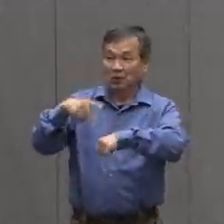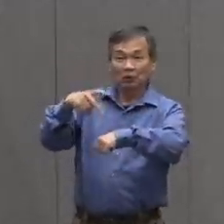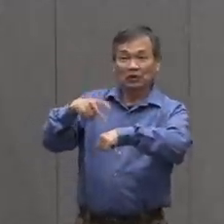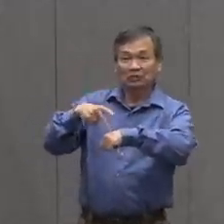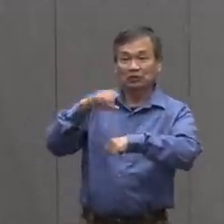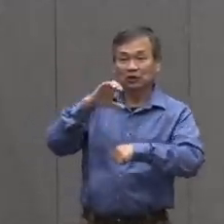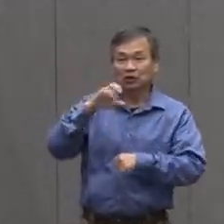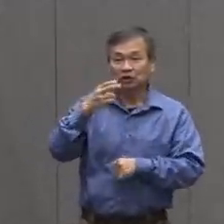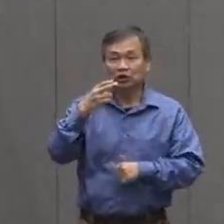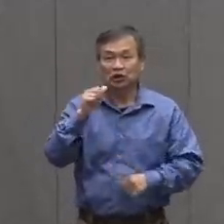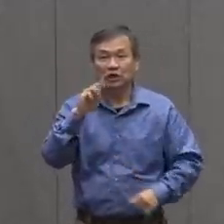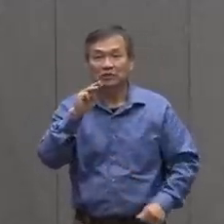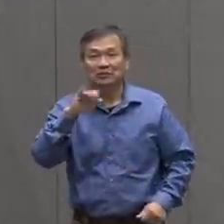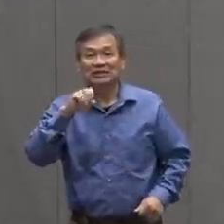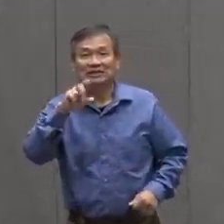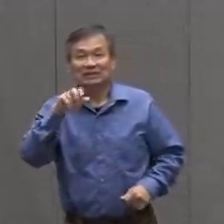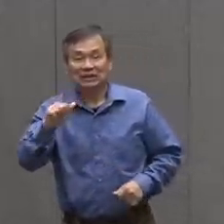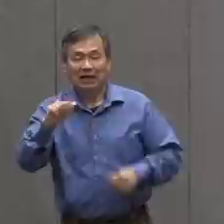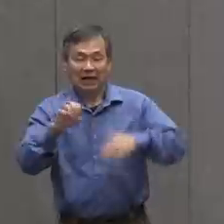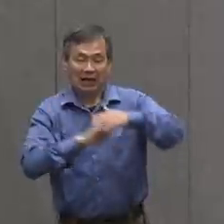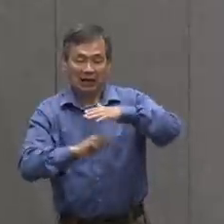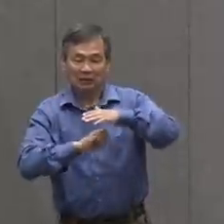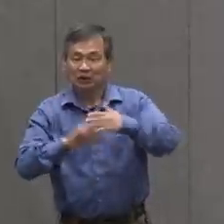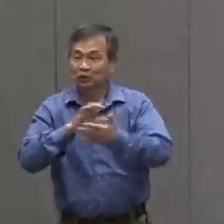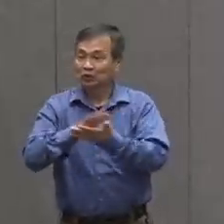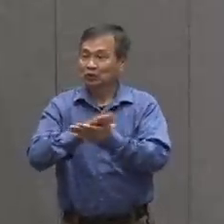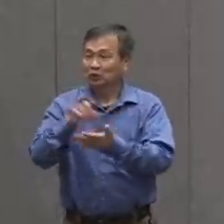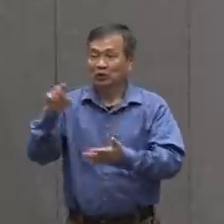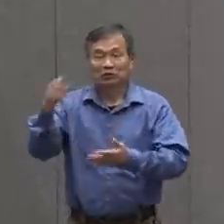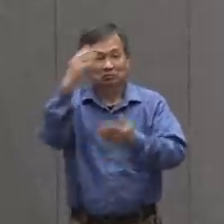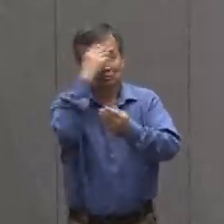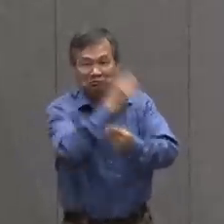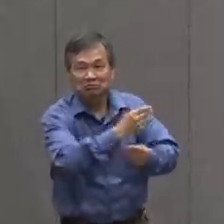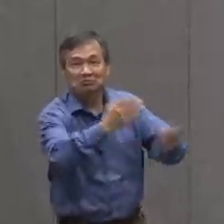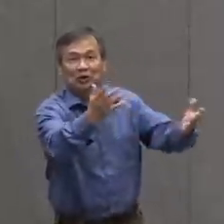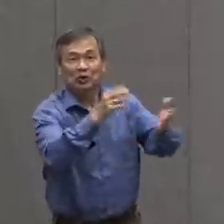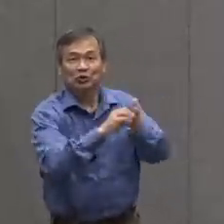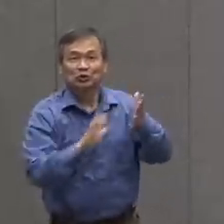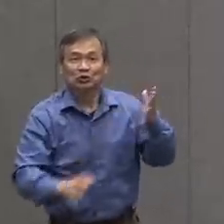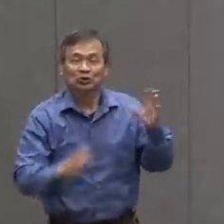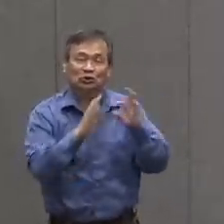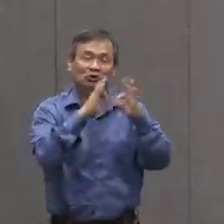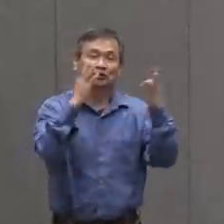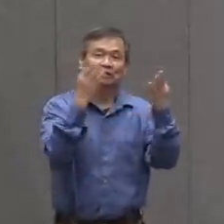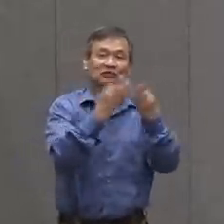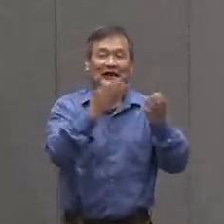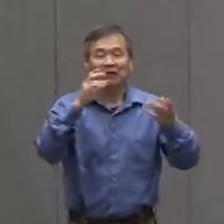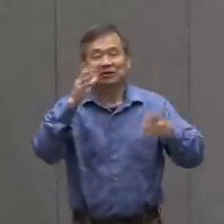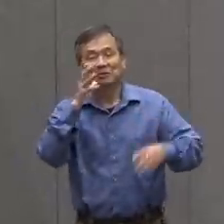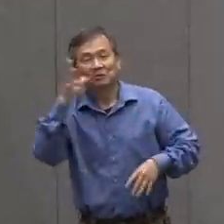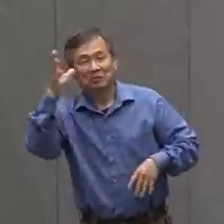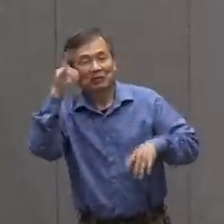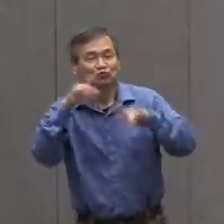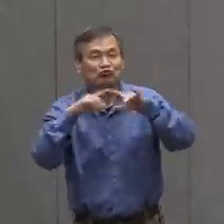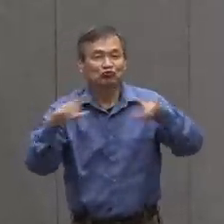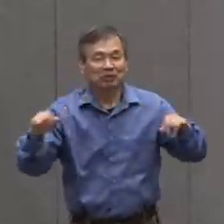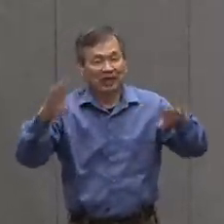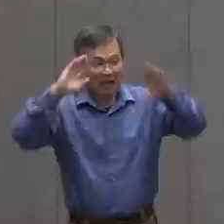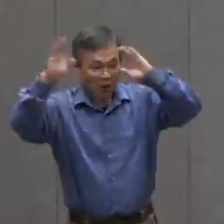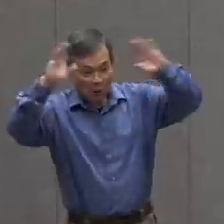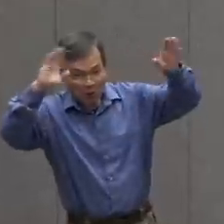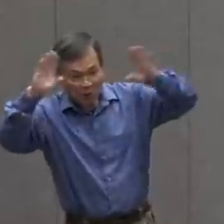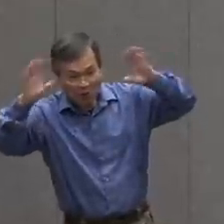School. She wants to send her regards to all her students, families, and parents.